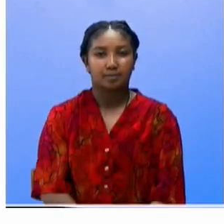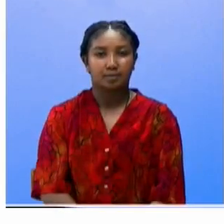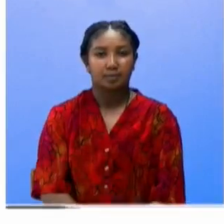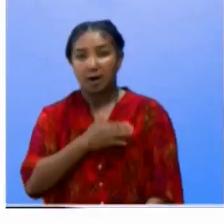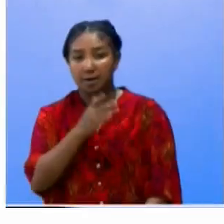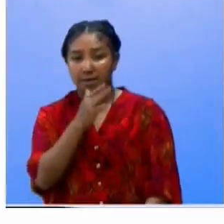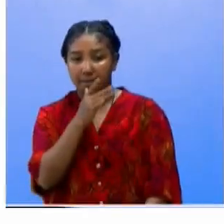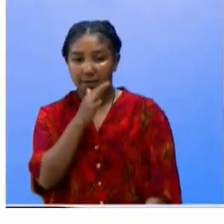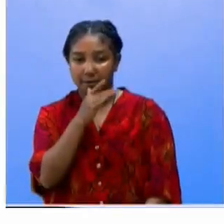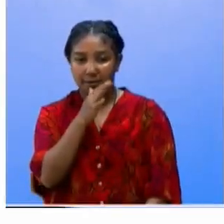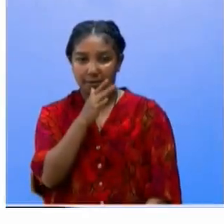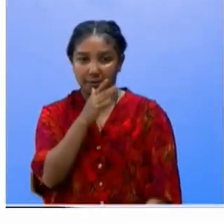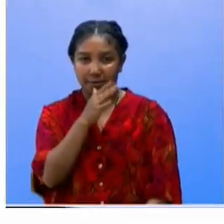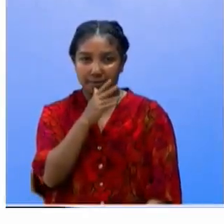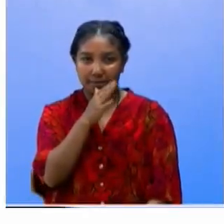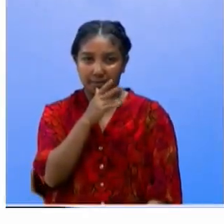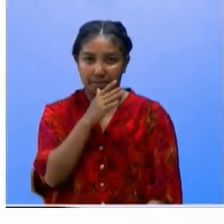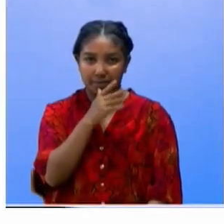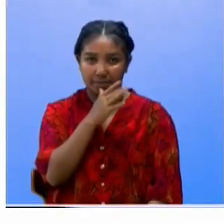makes